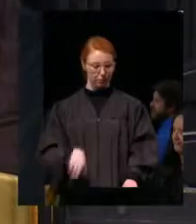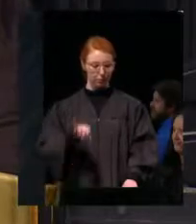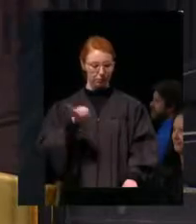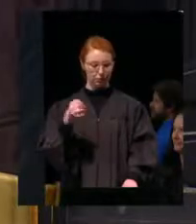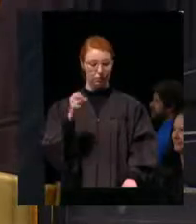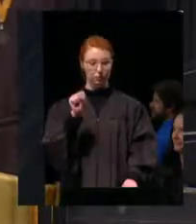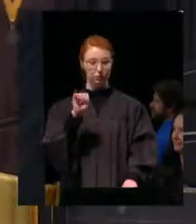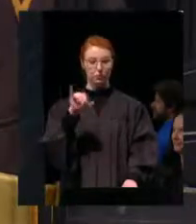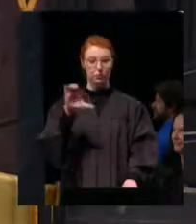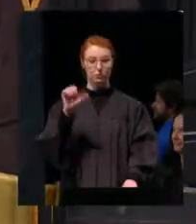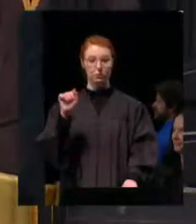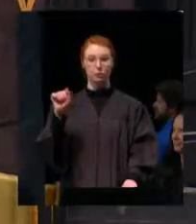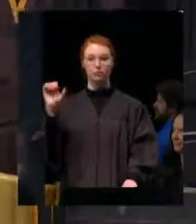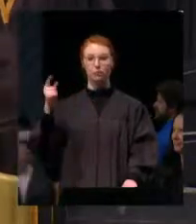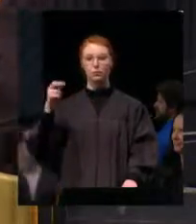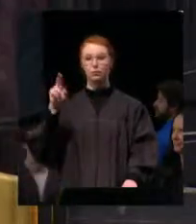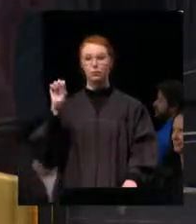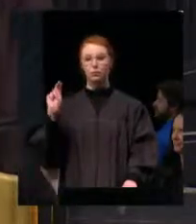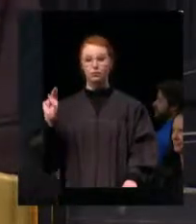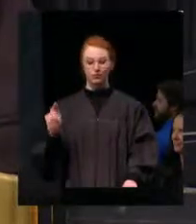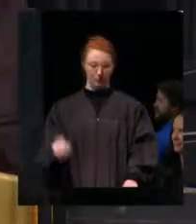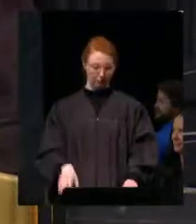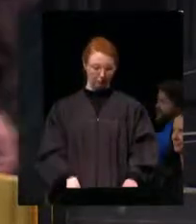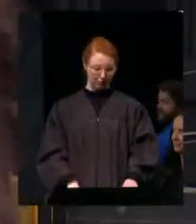Jessica Green.